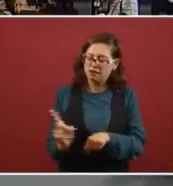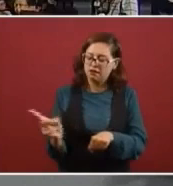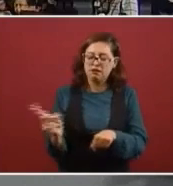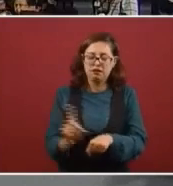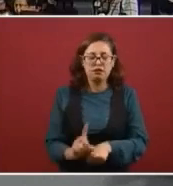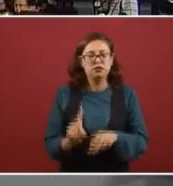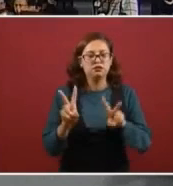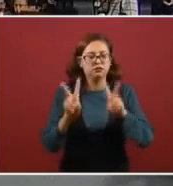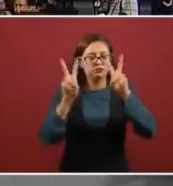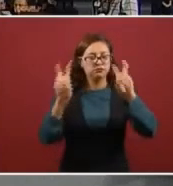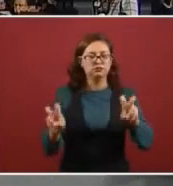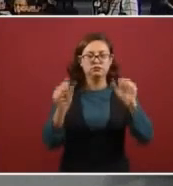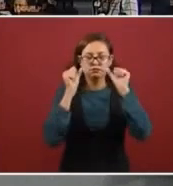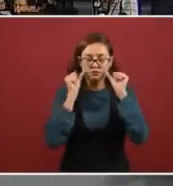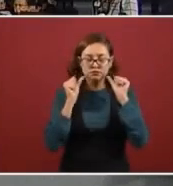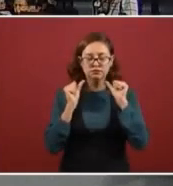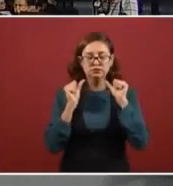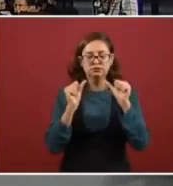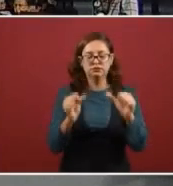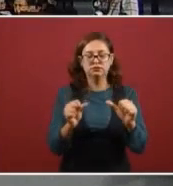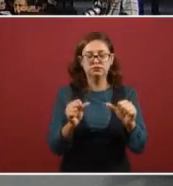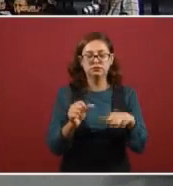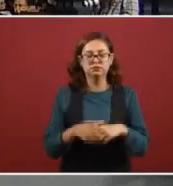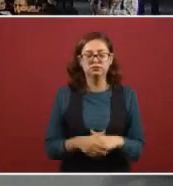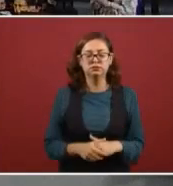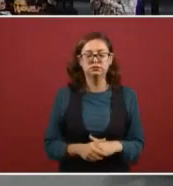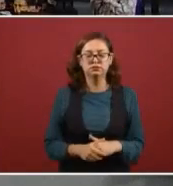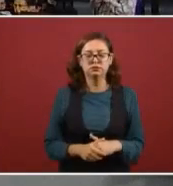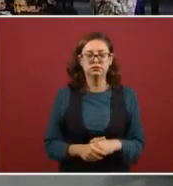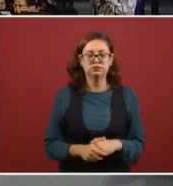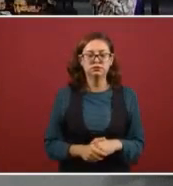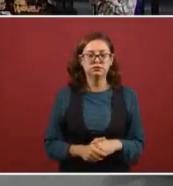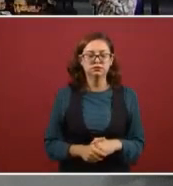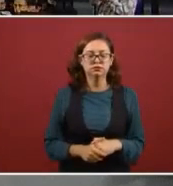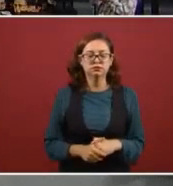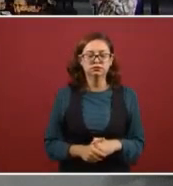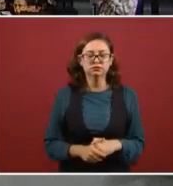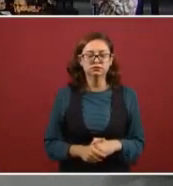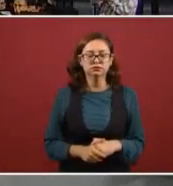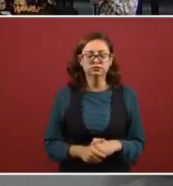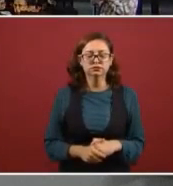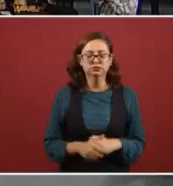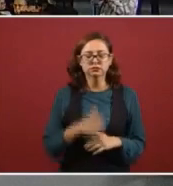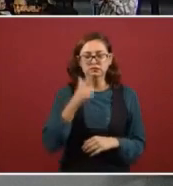All the time we're dealing with these matters, and I'm going to ask